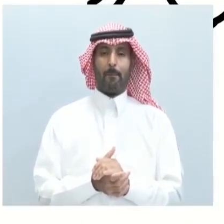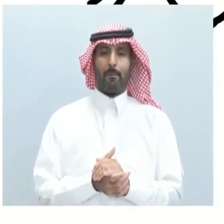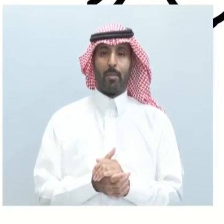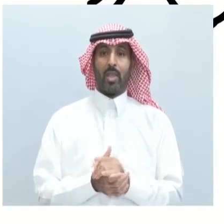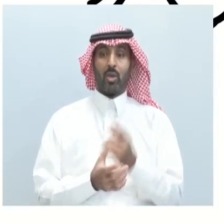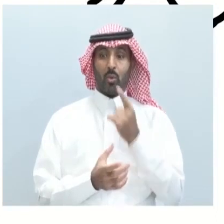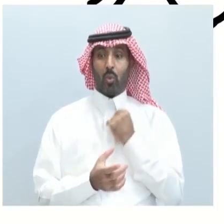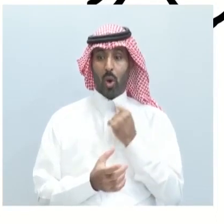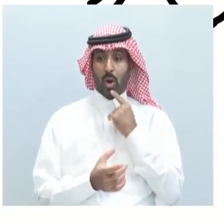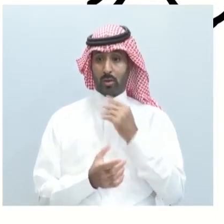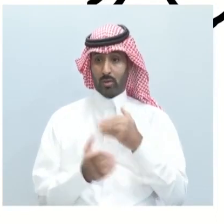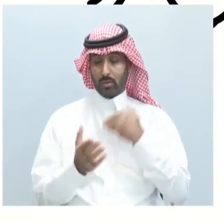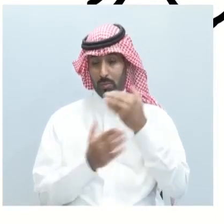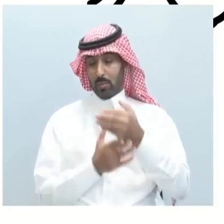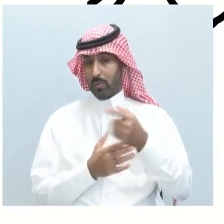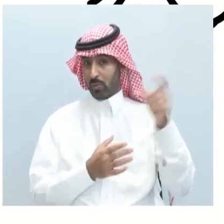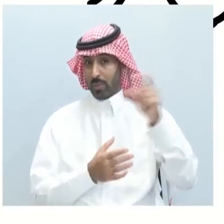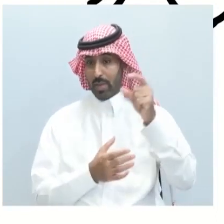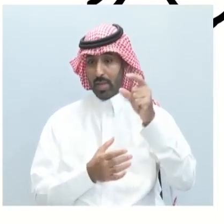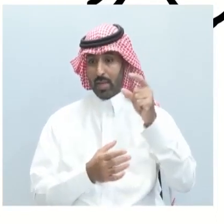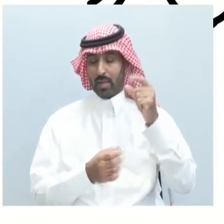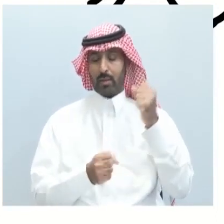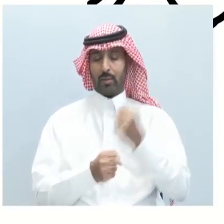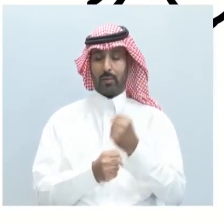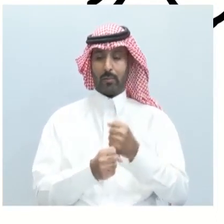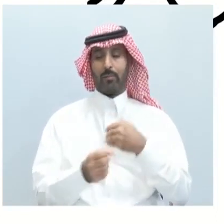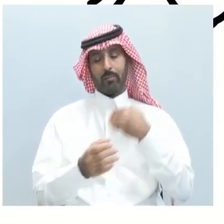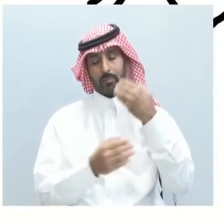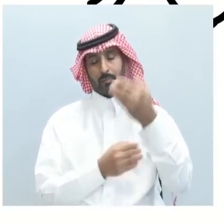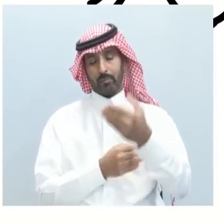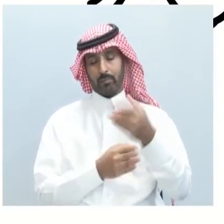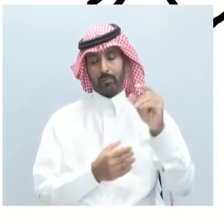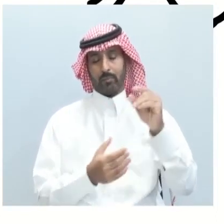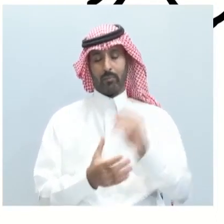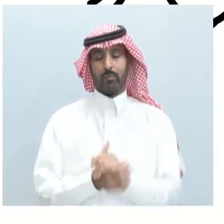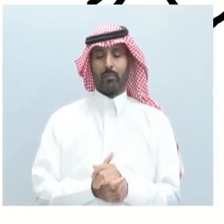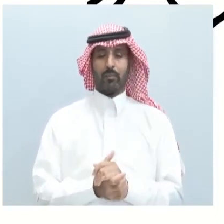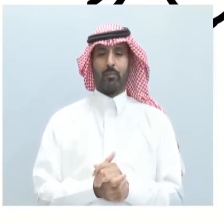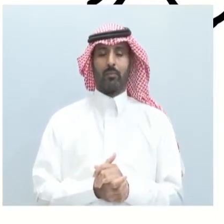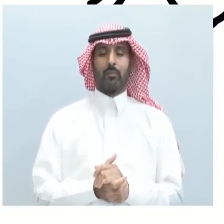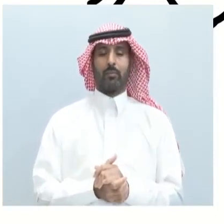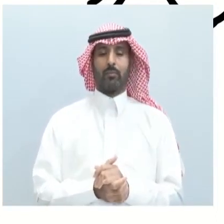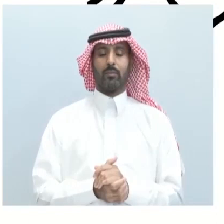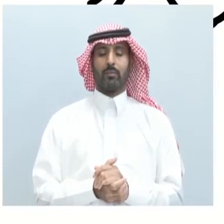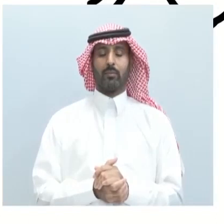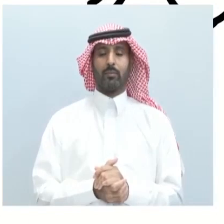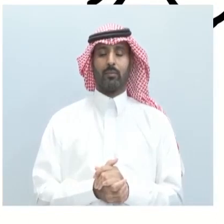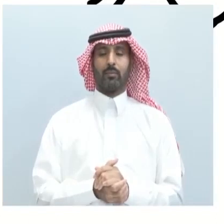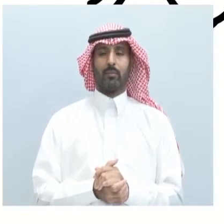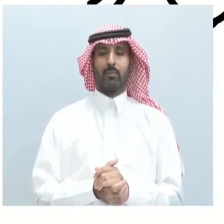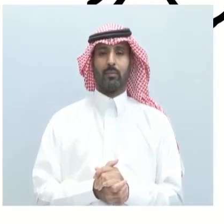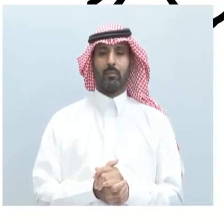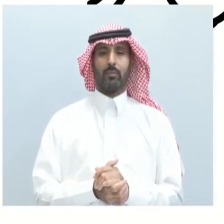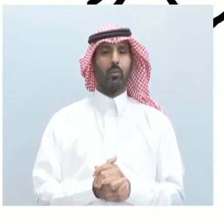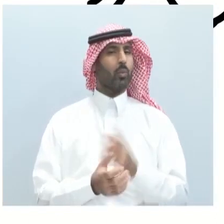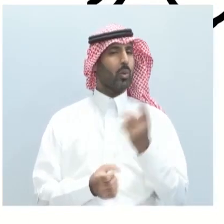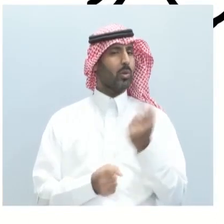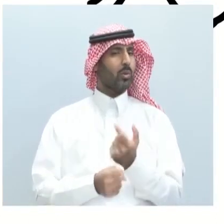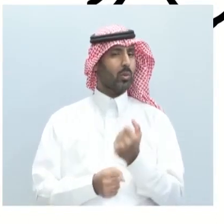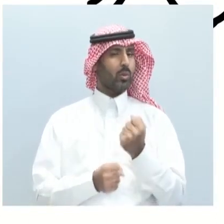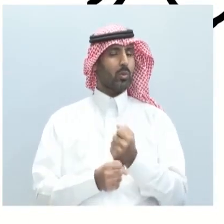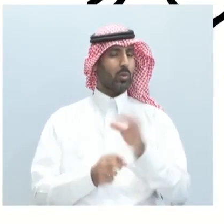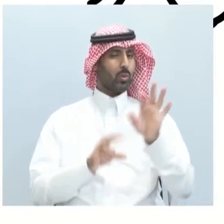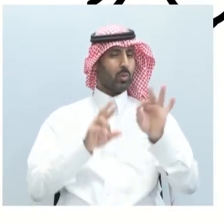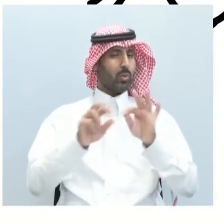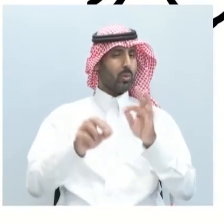his achievement, the first achievement was that he realizes he wants to become a doctor. What did you choose after